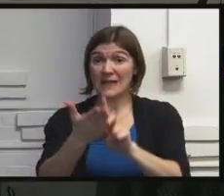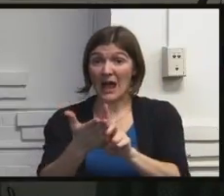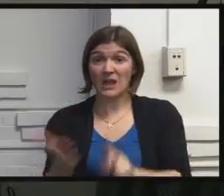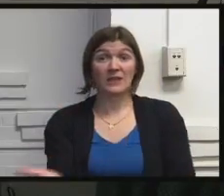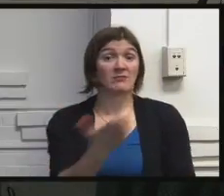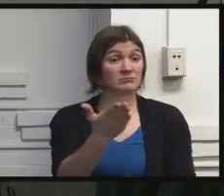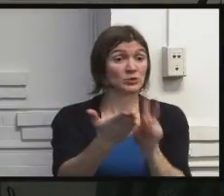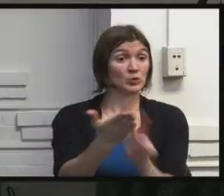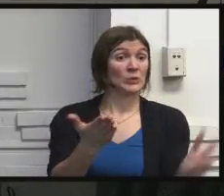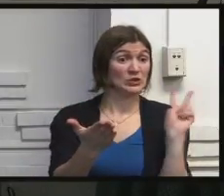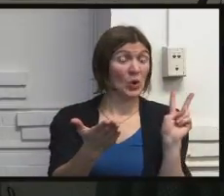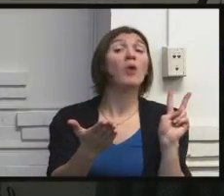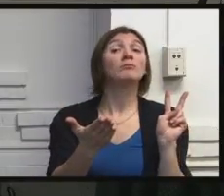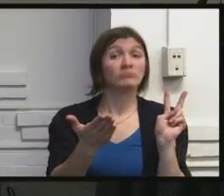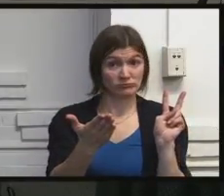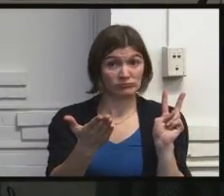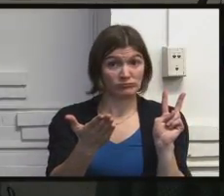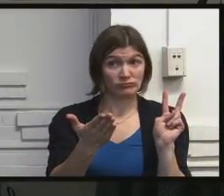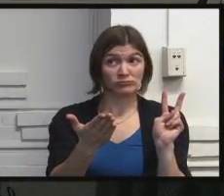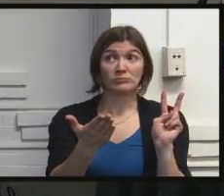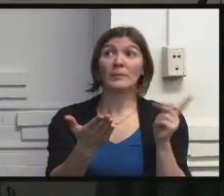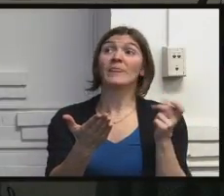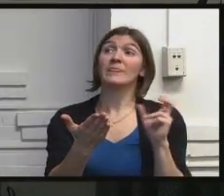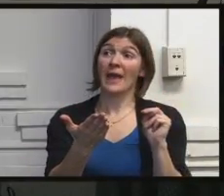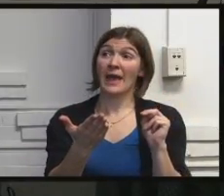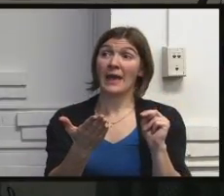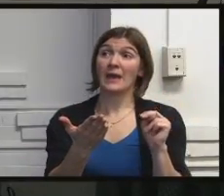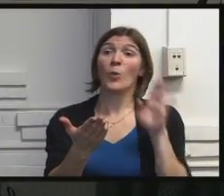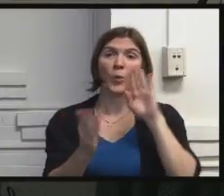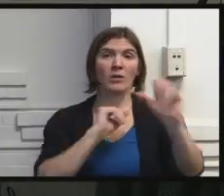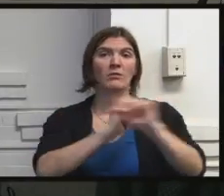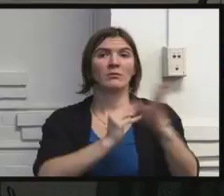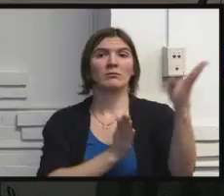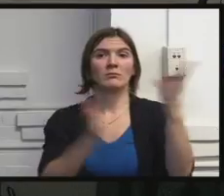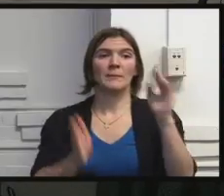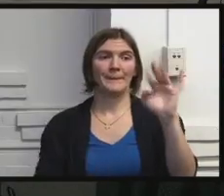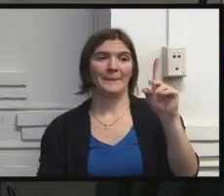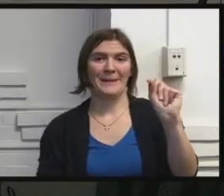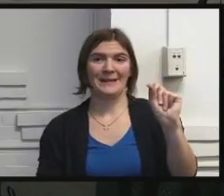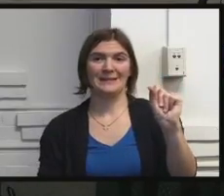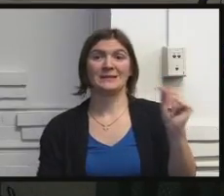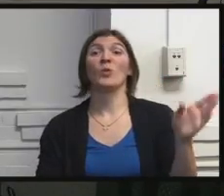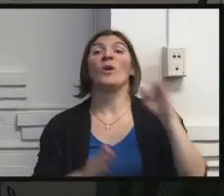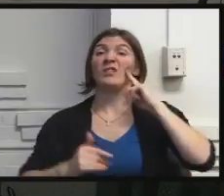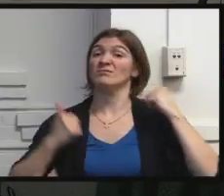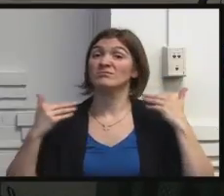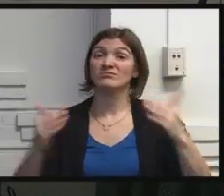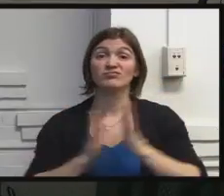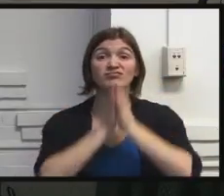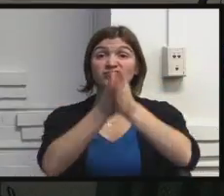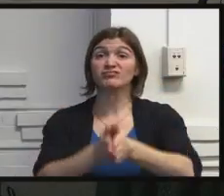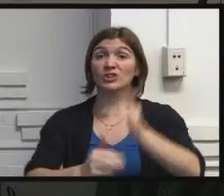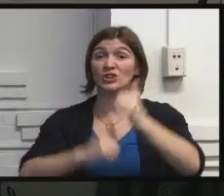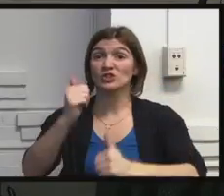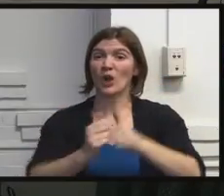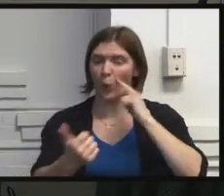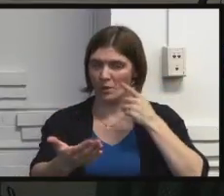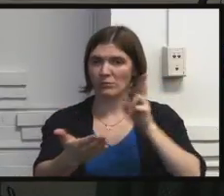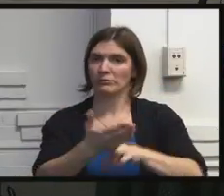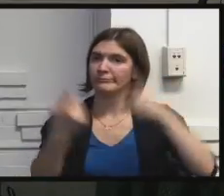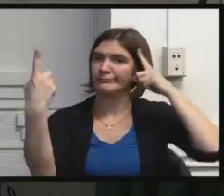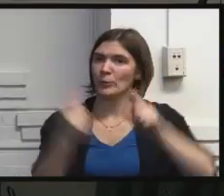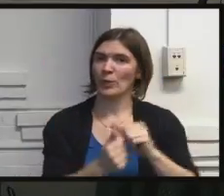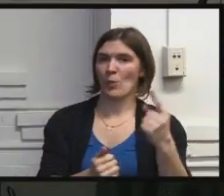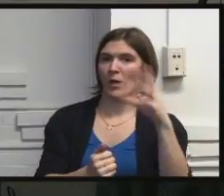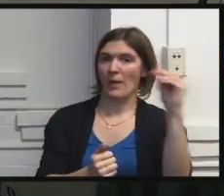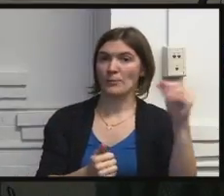delivered a couple of weeks ago. And once we advertise the project, it will move on into the construction phase. We will award it to a contractor.